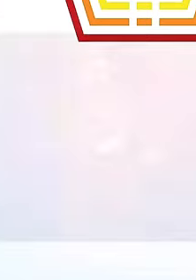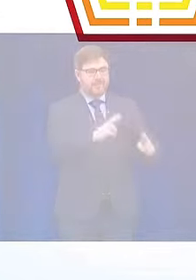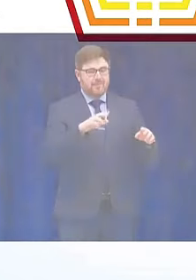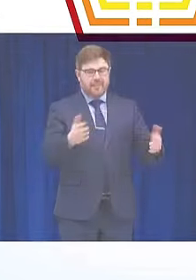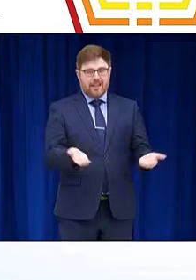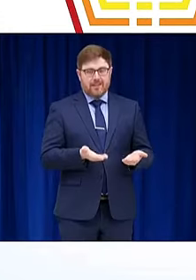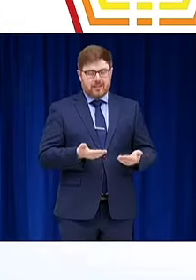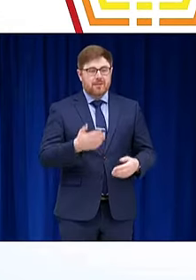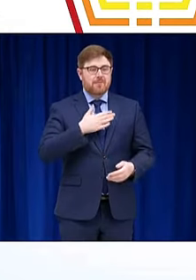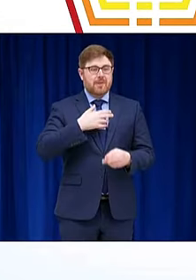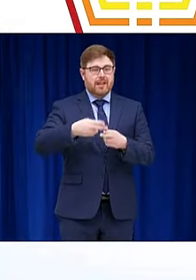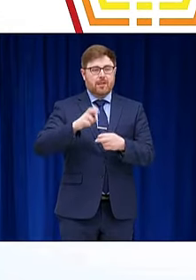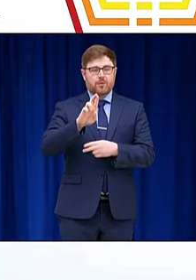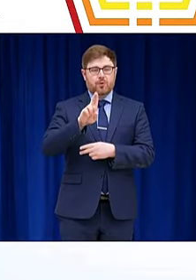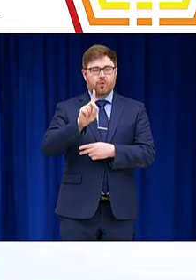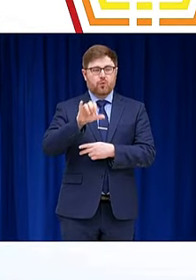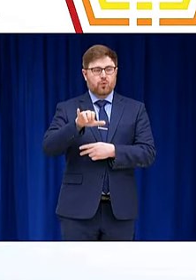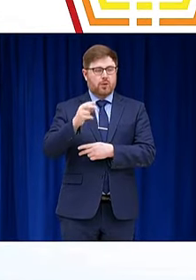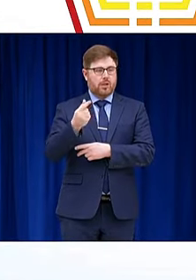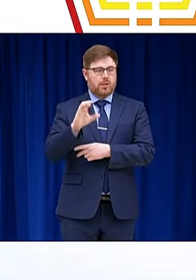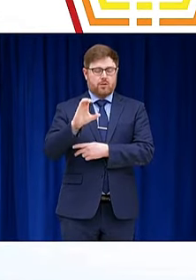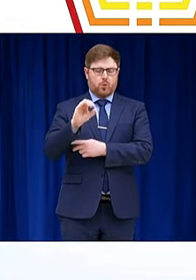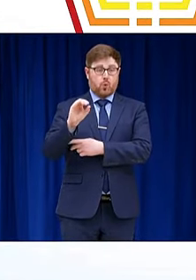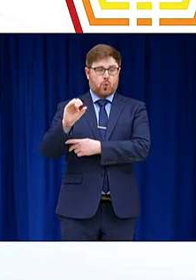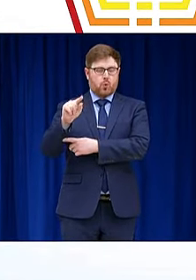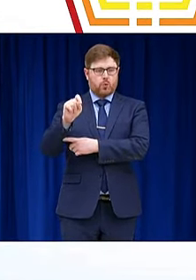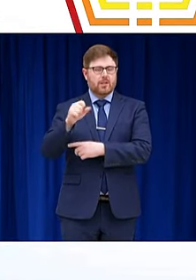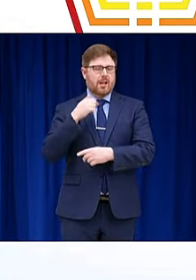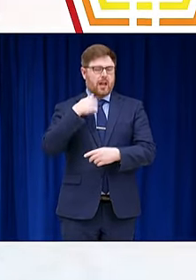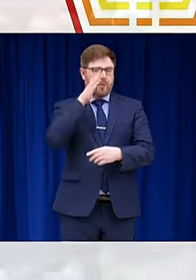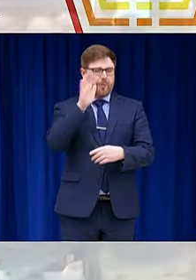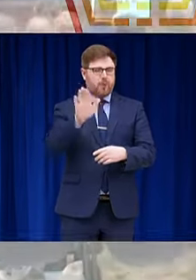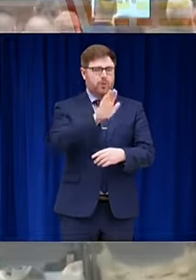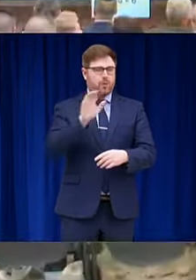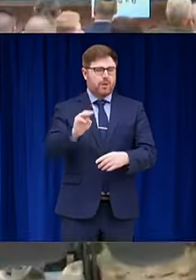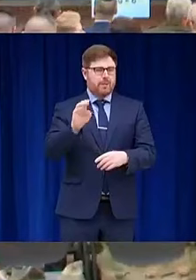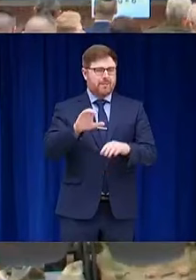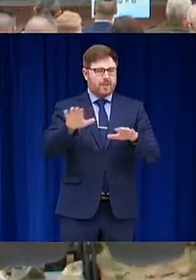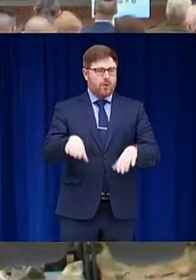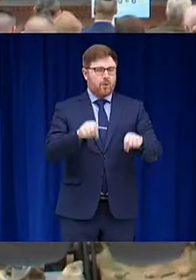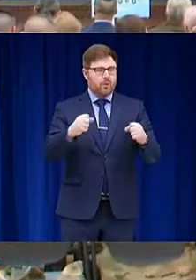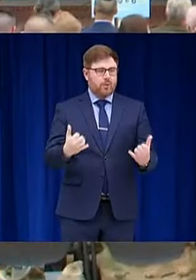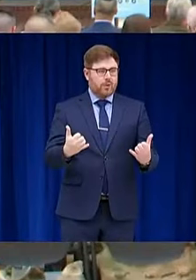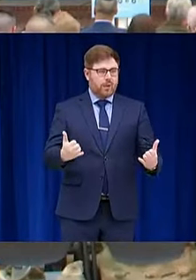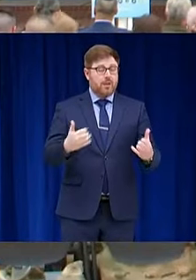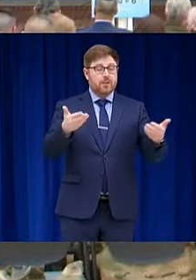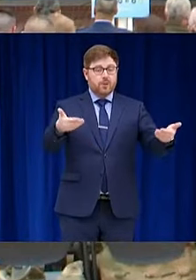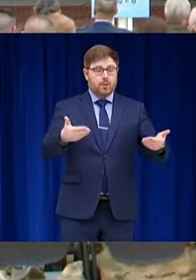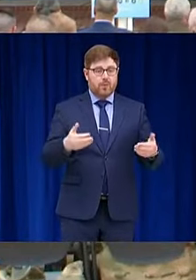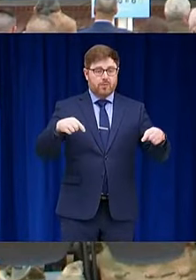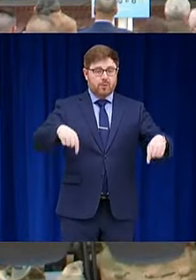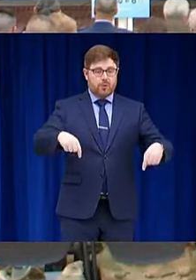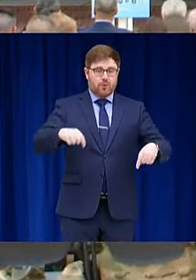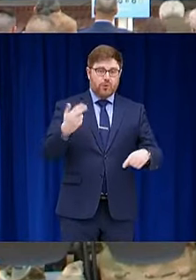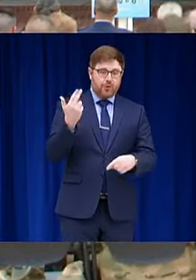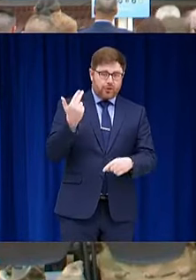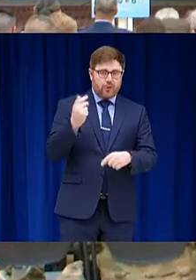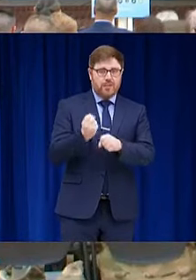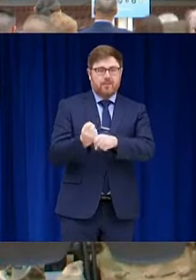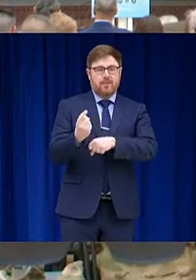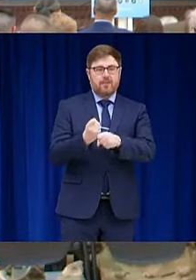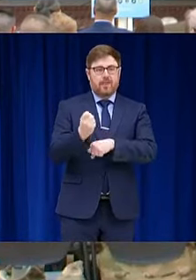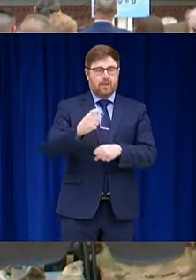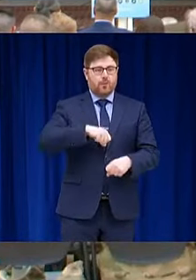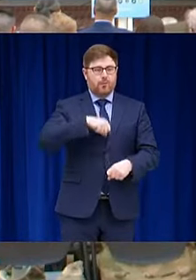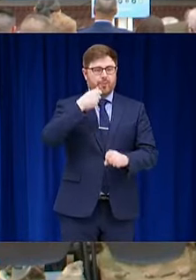My name is Rudy Kutz, and I'll be your MC for today's event. Welcome to the 13th Annual Department of Defense Pride Month Celebration.